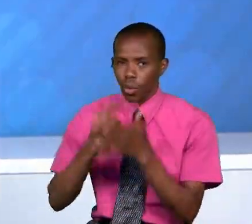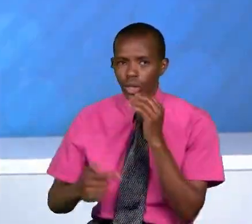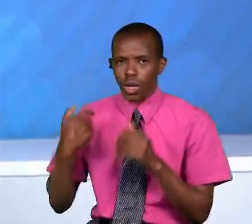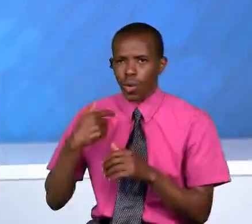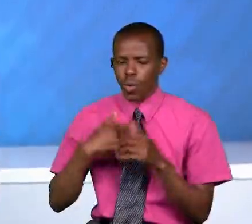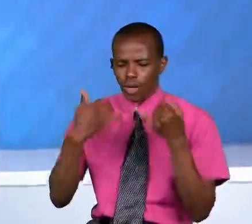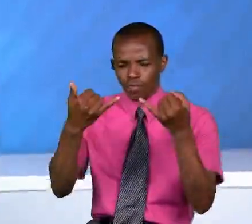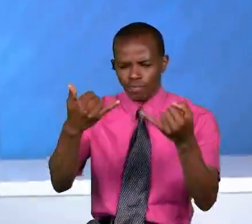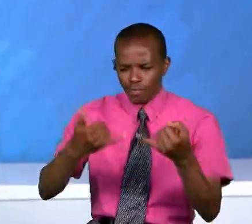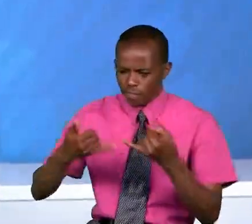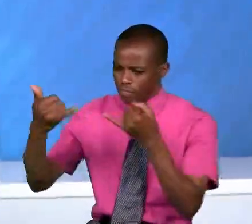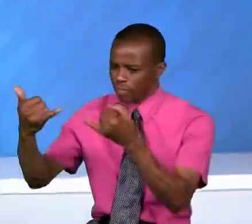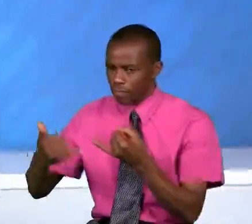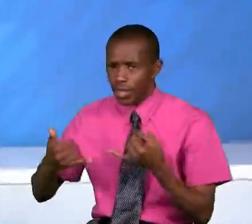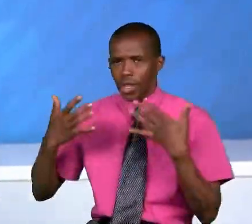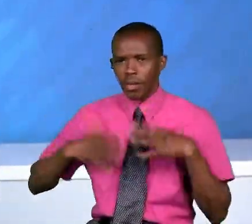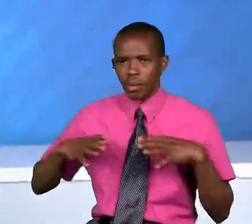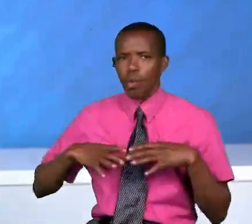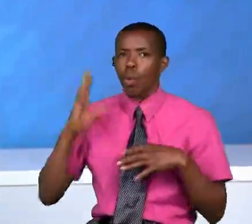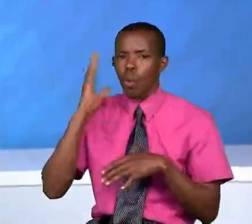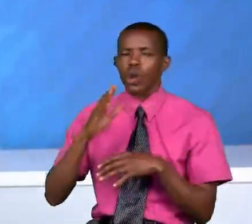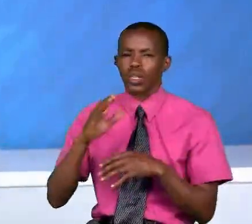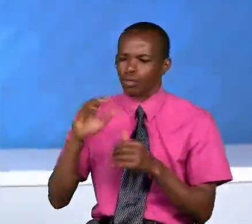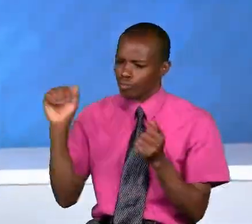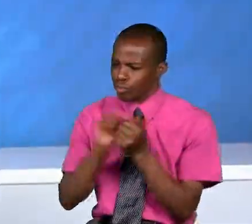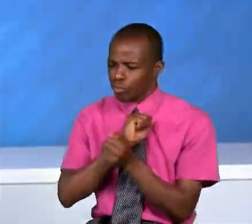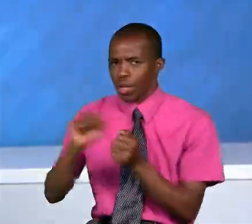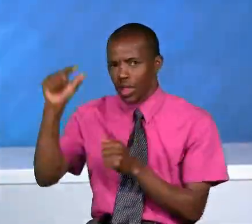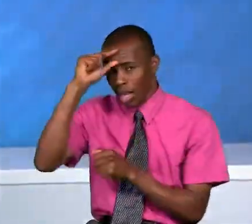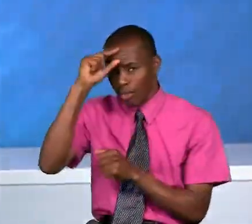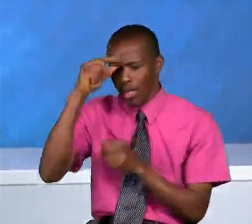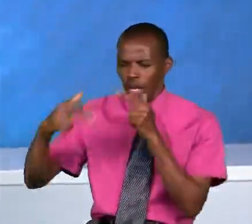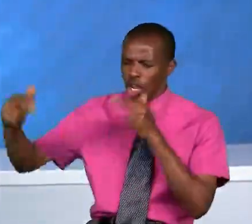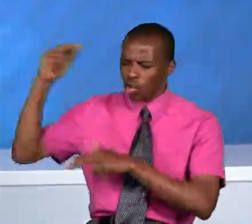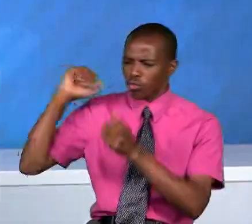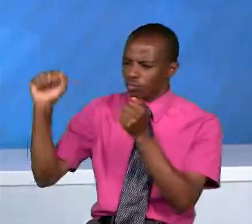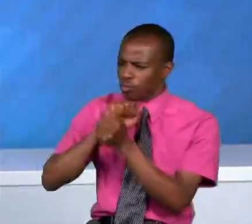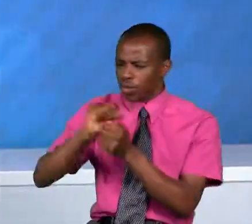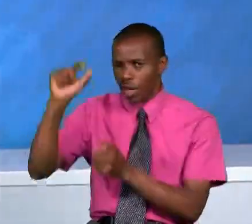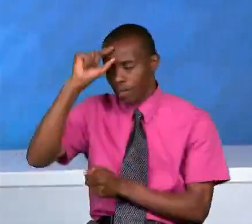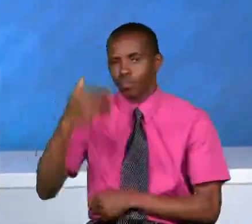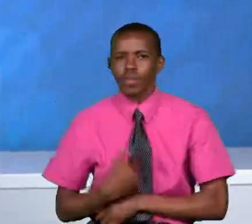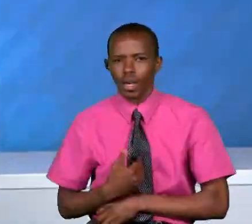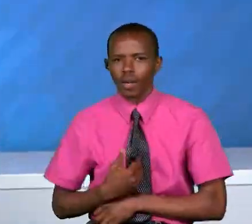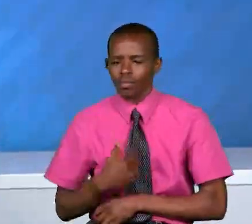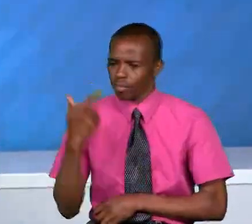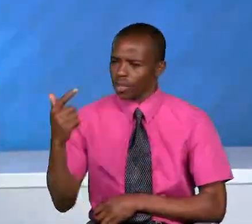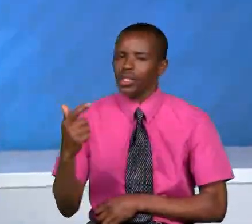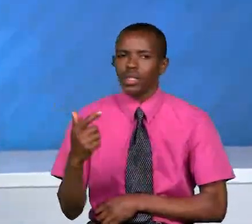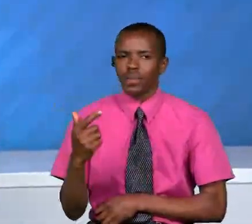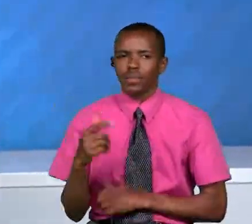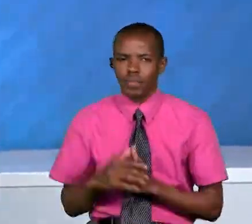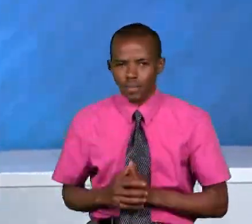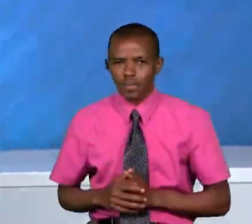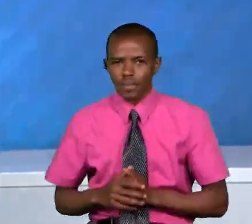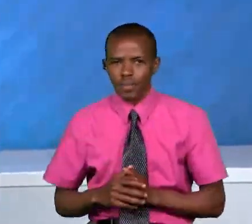invited these people and we knew they were going to mess up this government. They have a history of messing up coalitions. Yes. They have a history. So, I mean, he's kept to that part of his side.